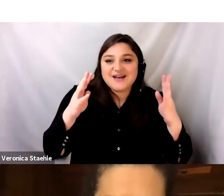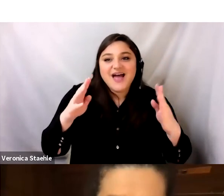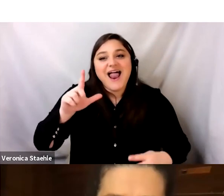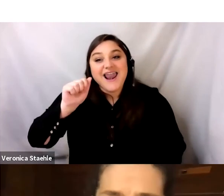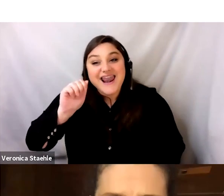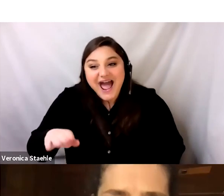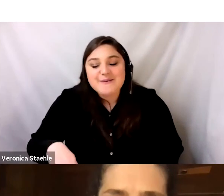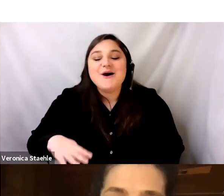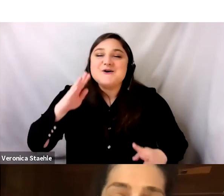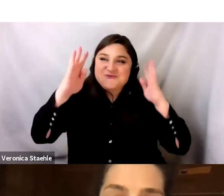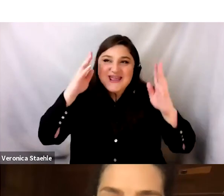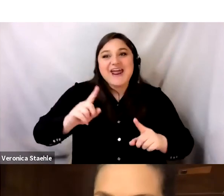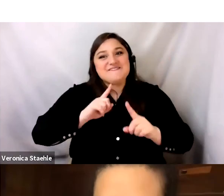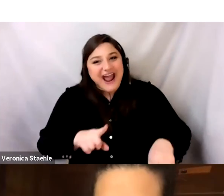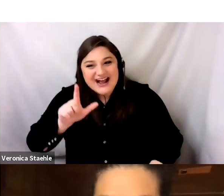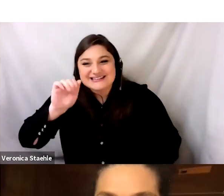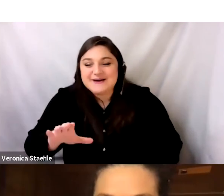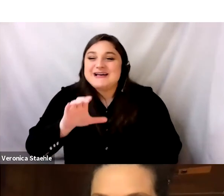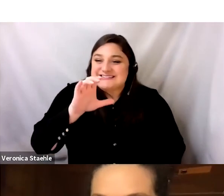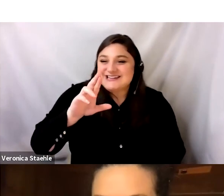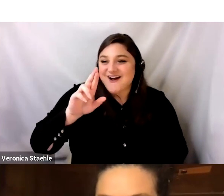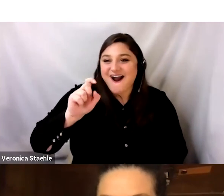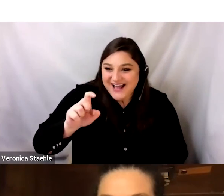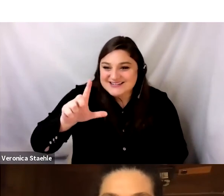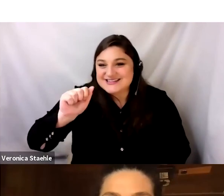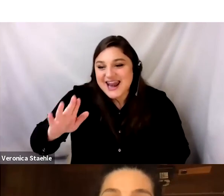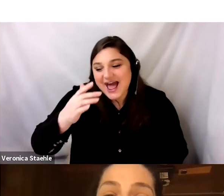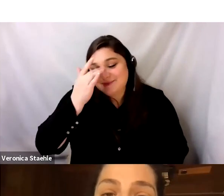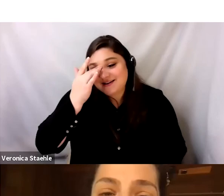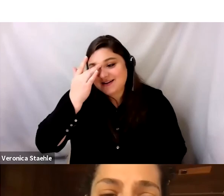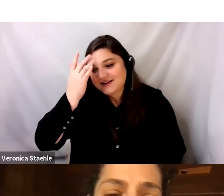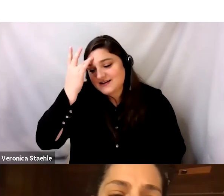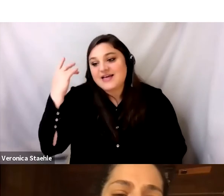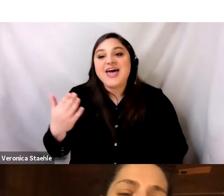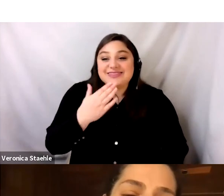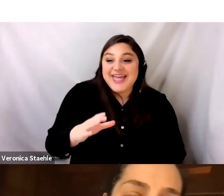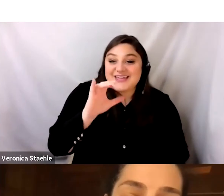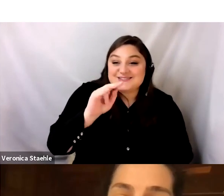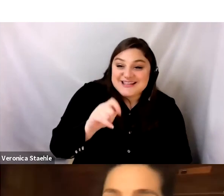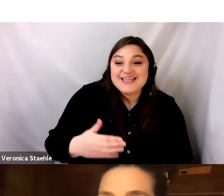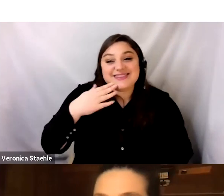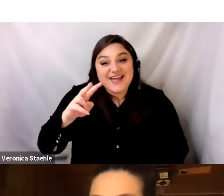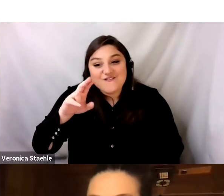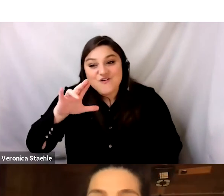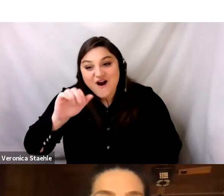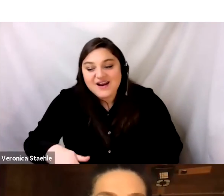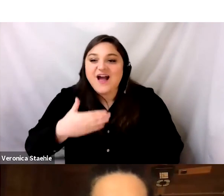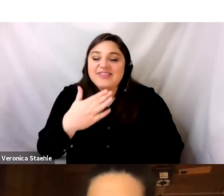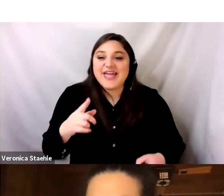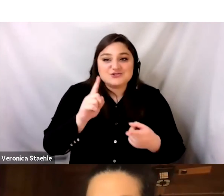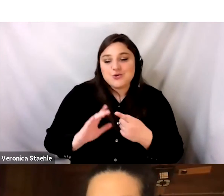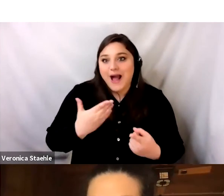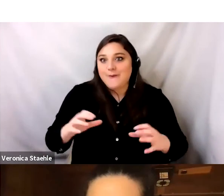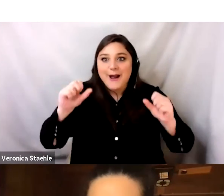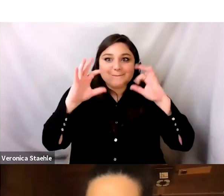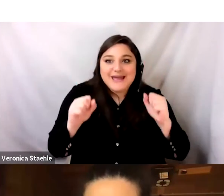Reaction Lab. Yep, we got you. I'm like, I can't speak. Thank you for helping me on that one. Thank you, Cynthia. Thank you, Veronica. And thank you to the